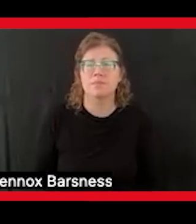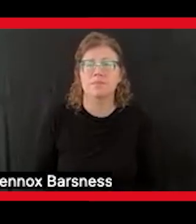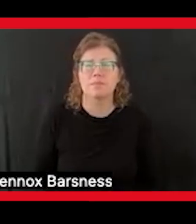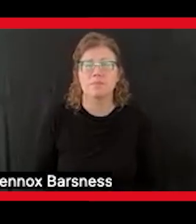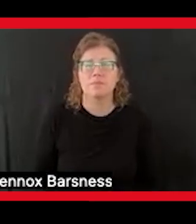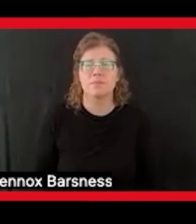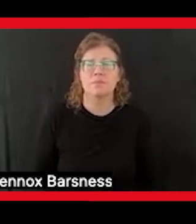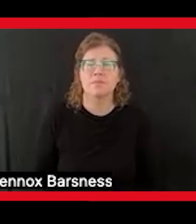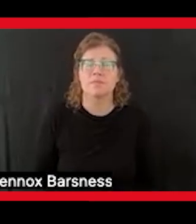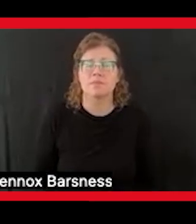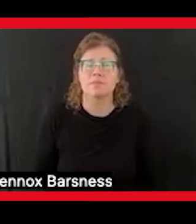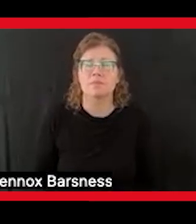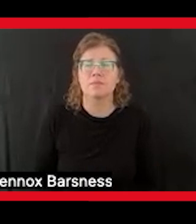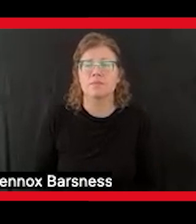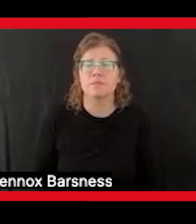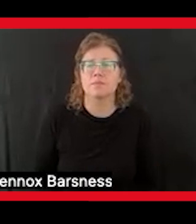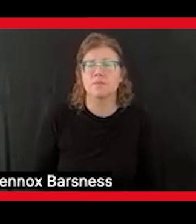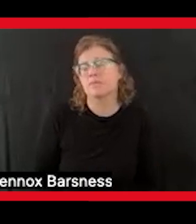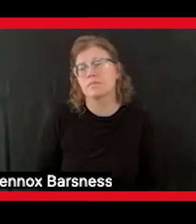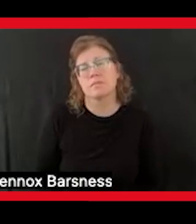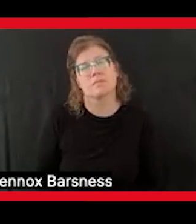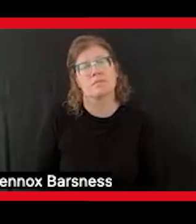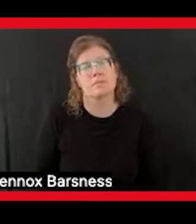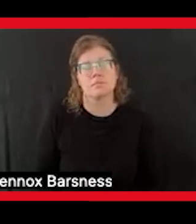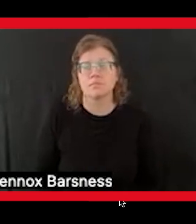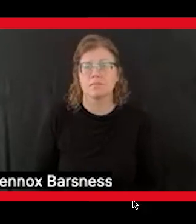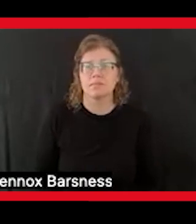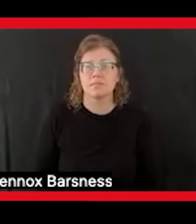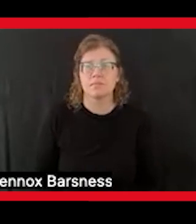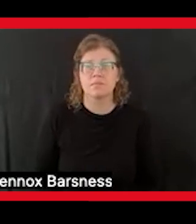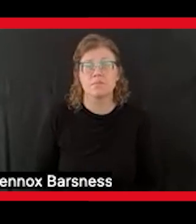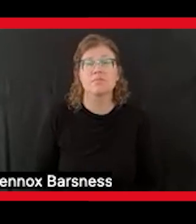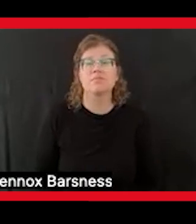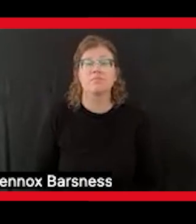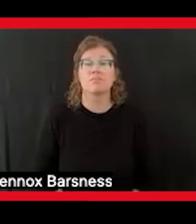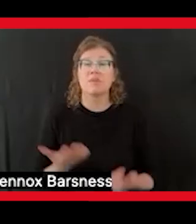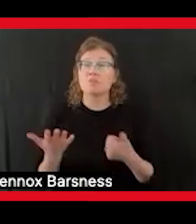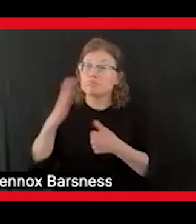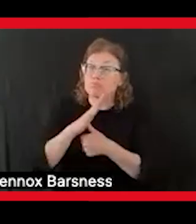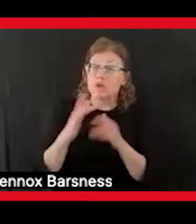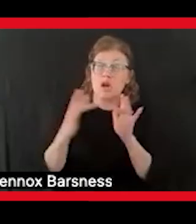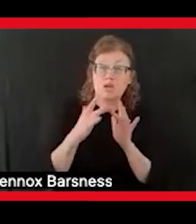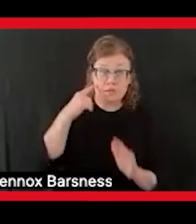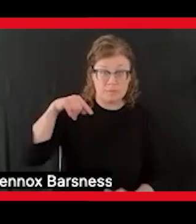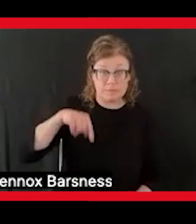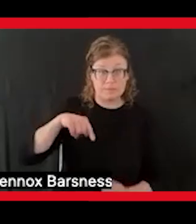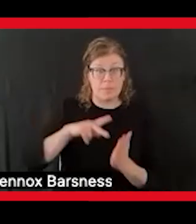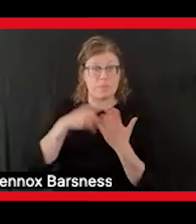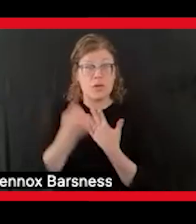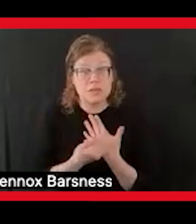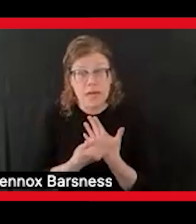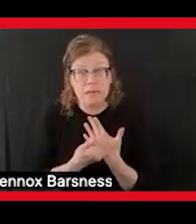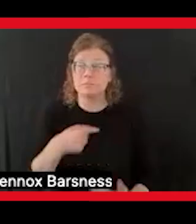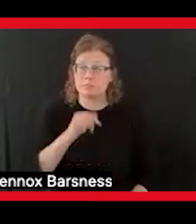The primary contacts for this program are myself, Aram, and Van. Our